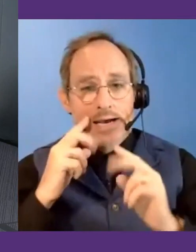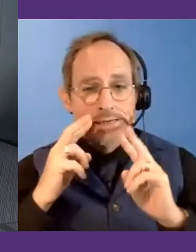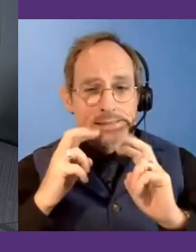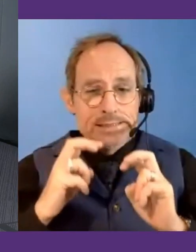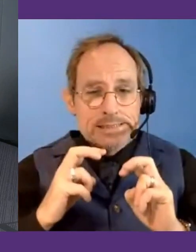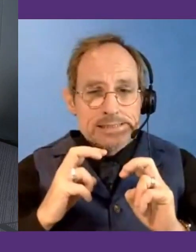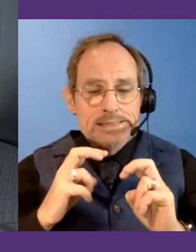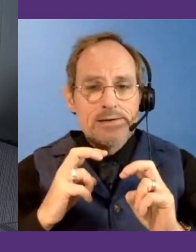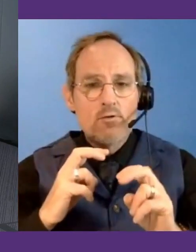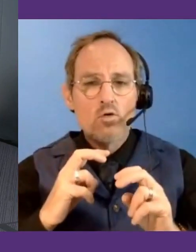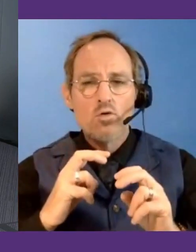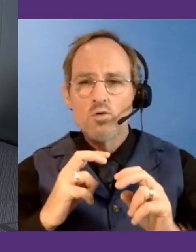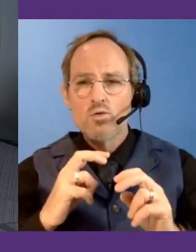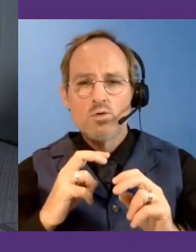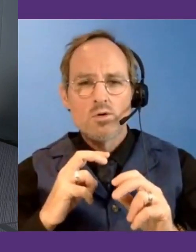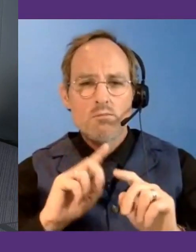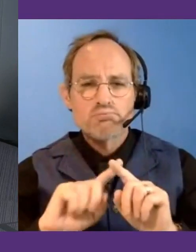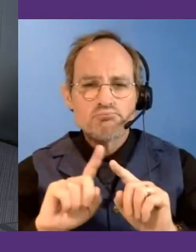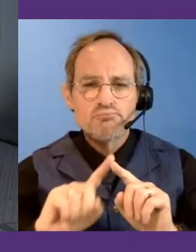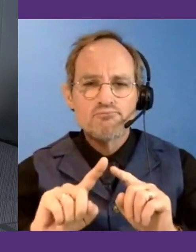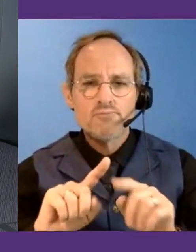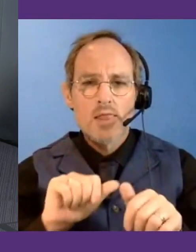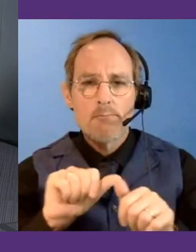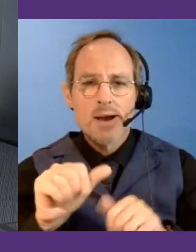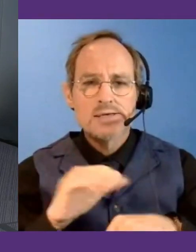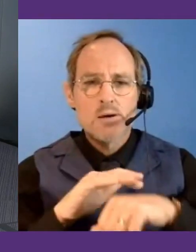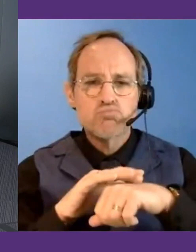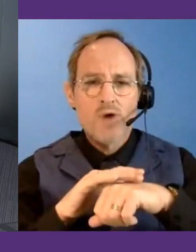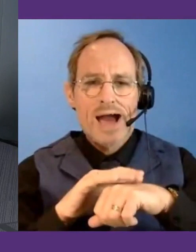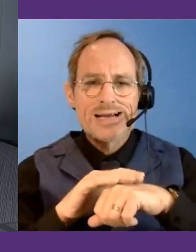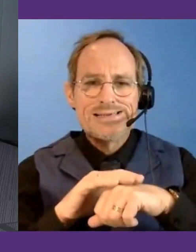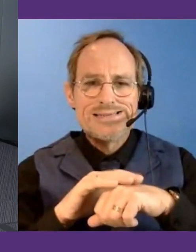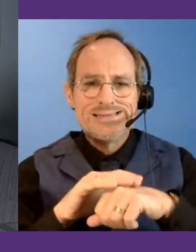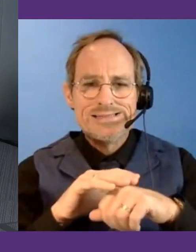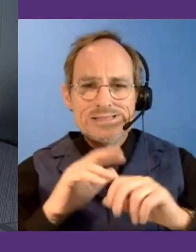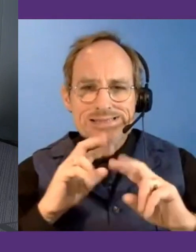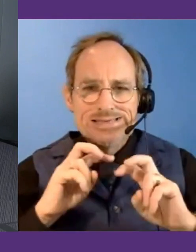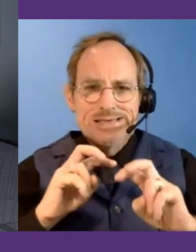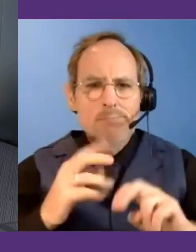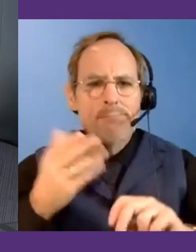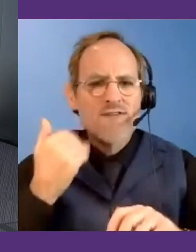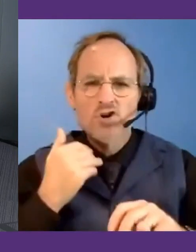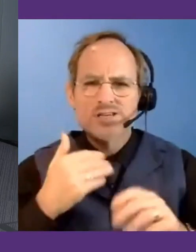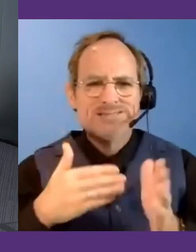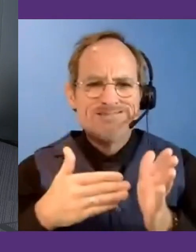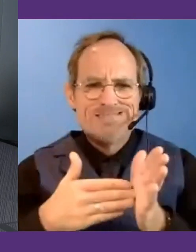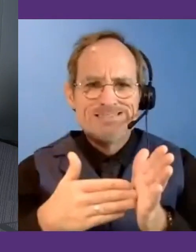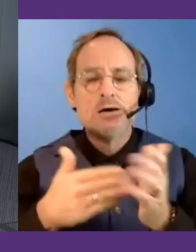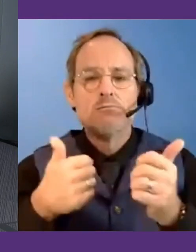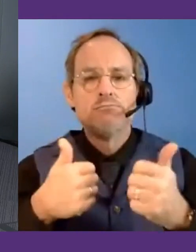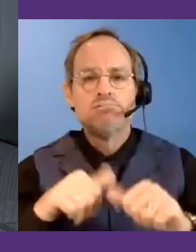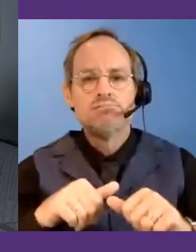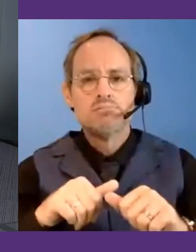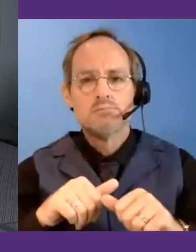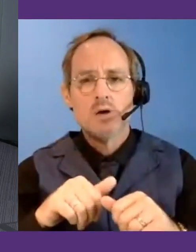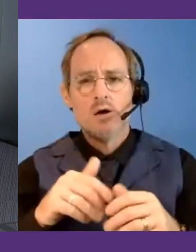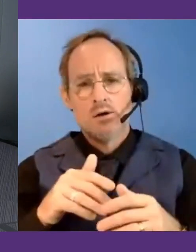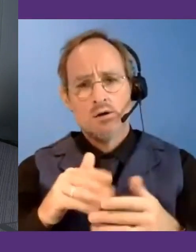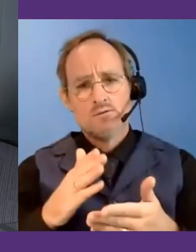really wasn't accessible to them before. And so, yeah, it's just a non-stop